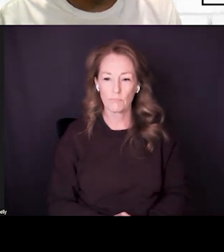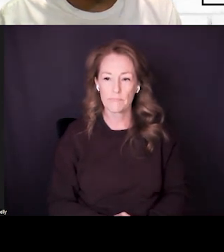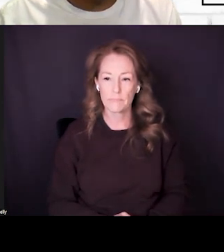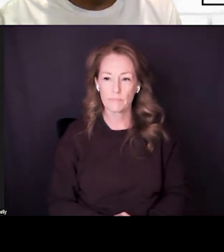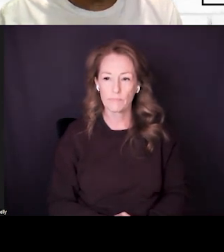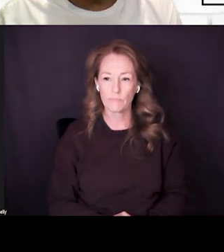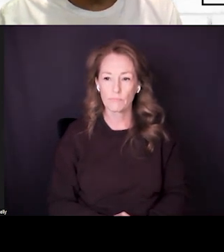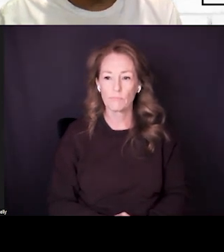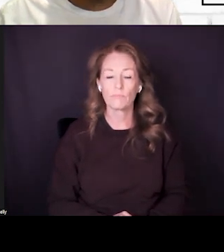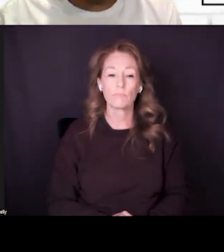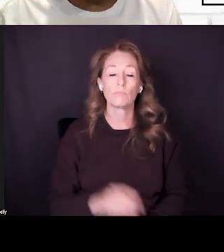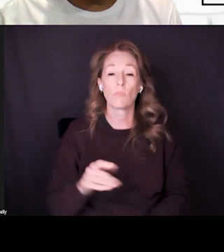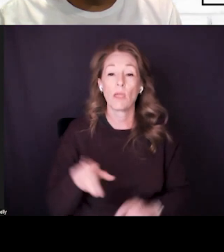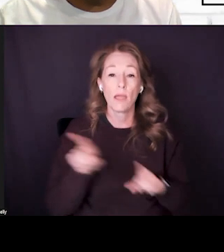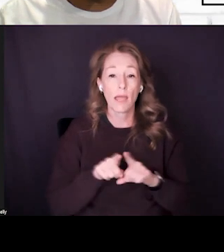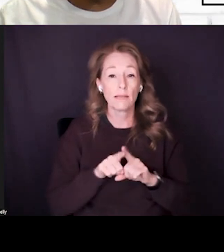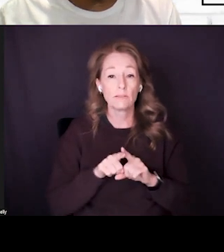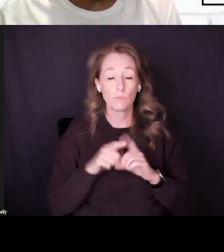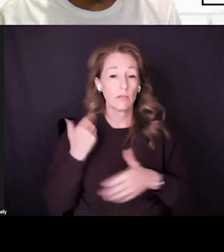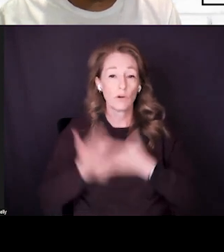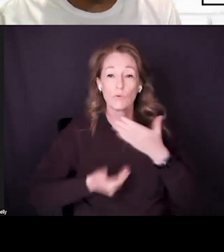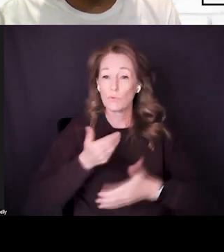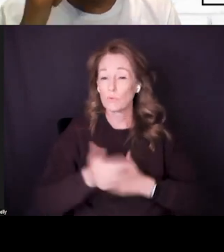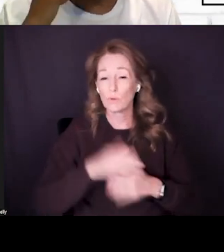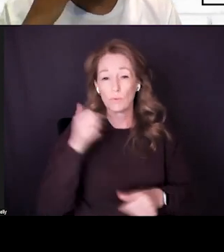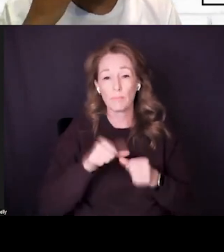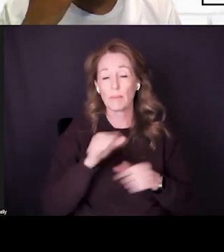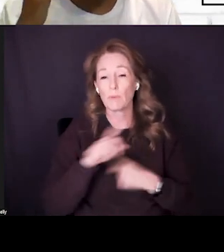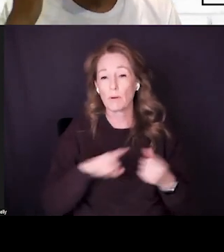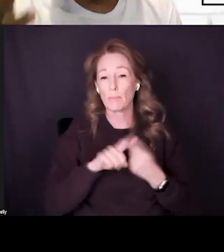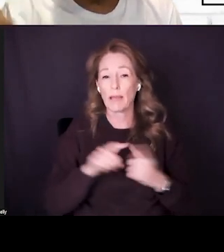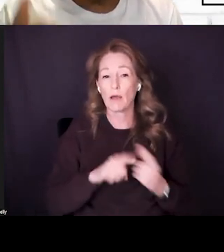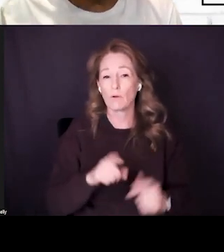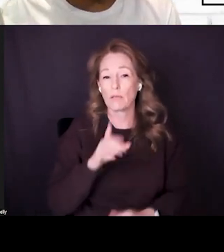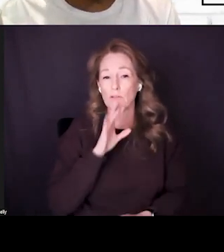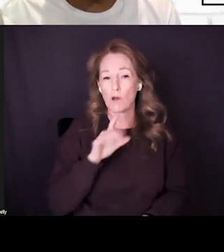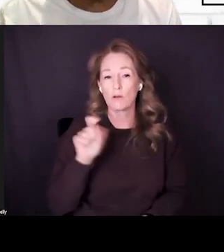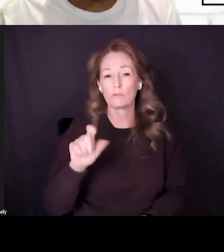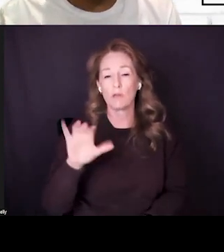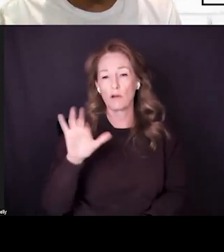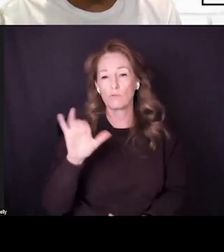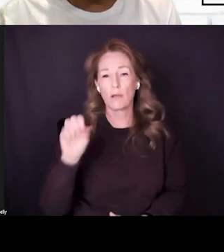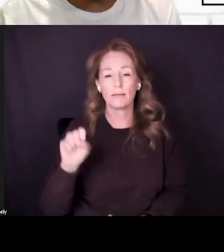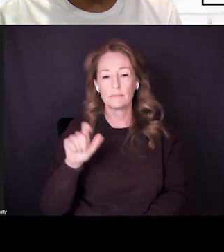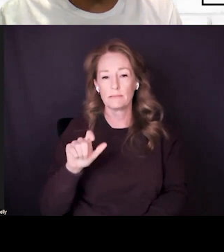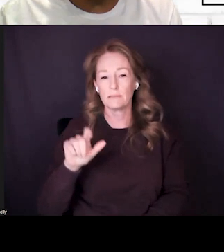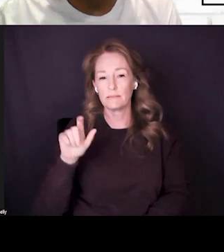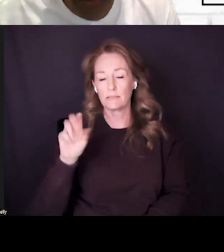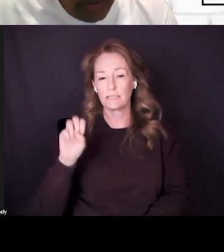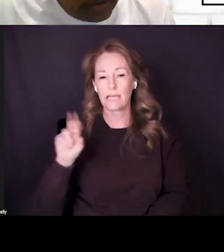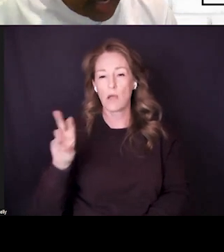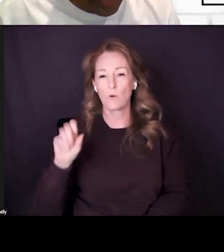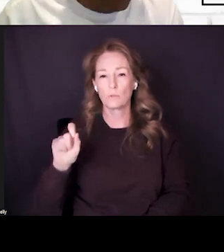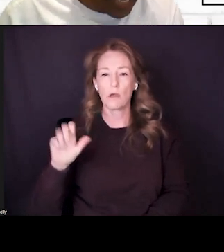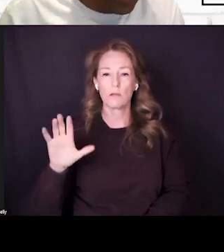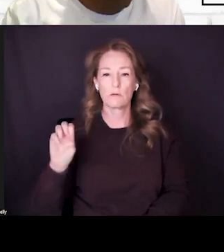All righty, as we move through, just remember about talk.crisisnow.com. This is the area where you can find a number of information. For